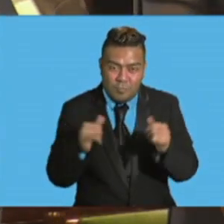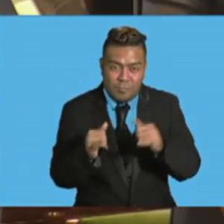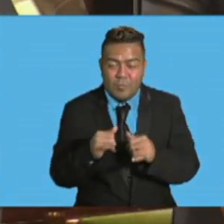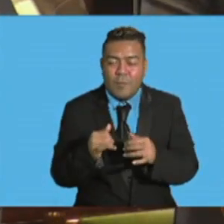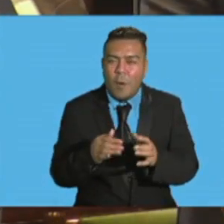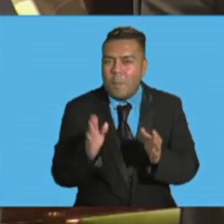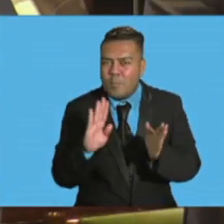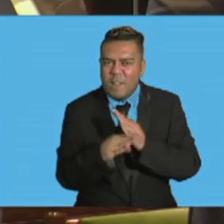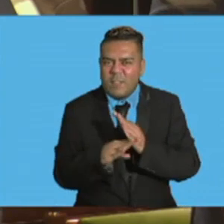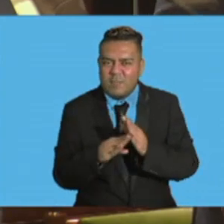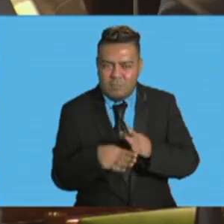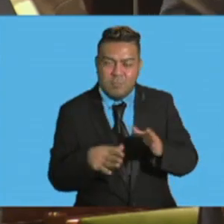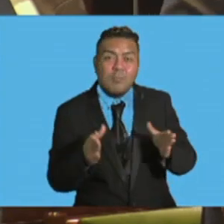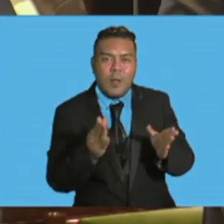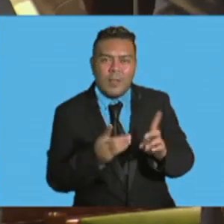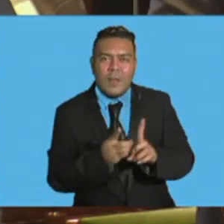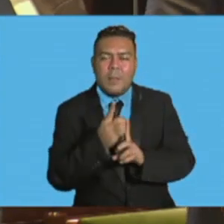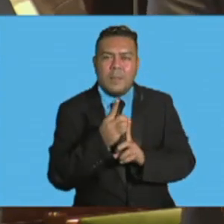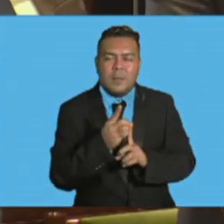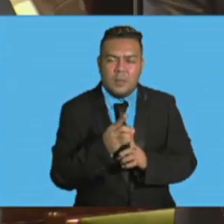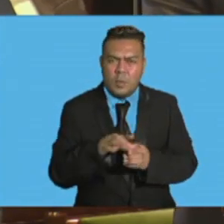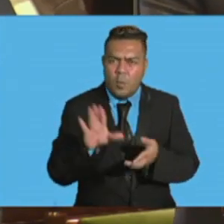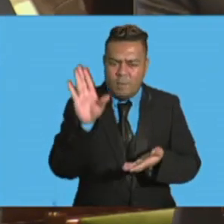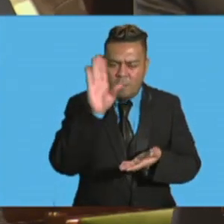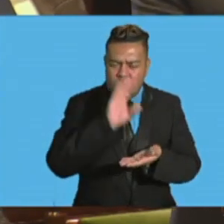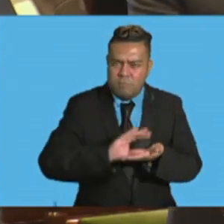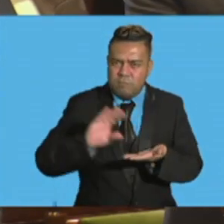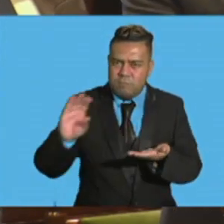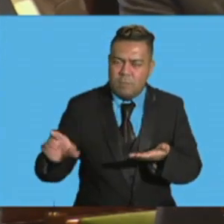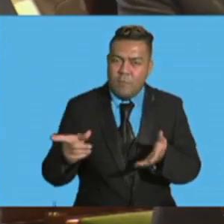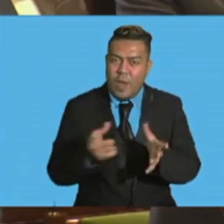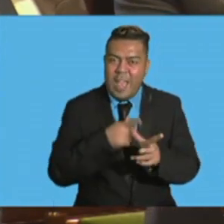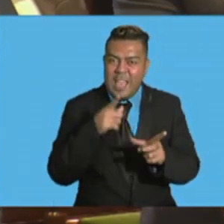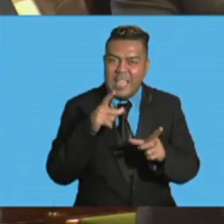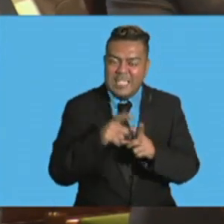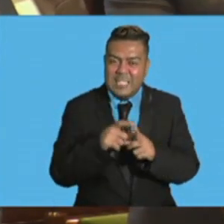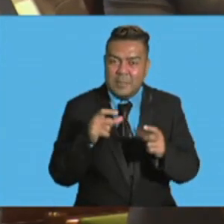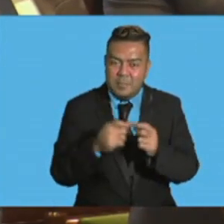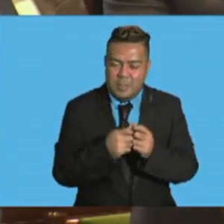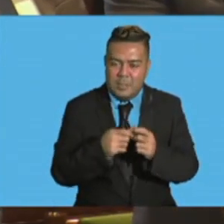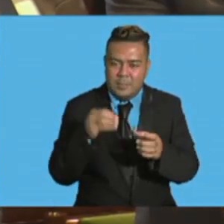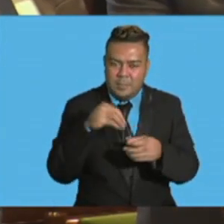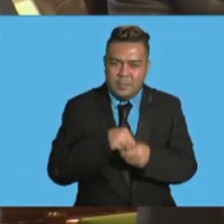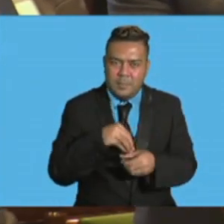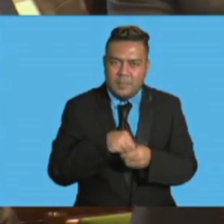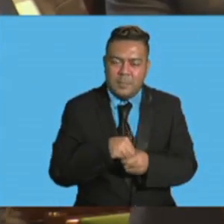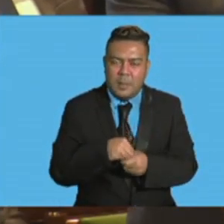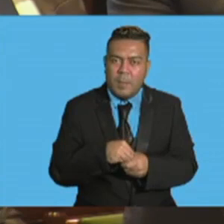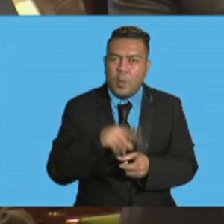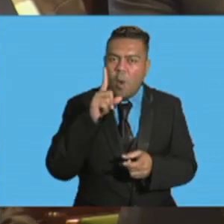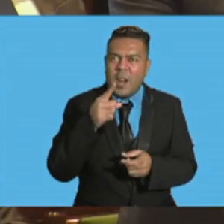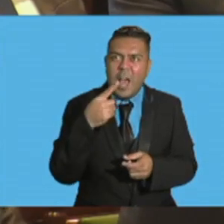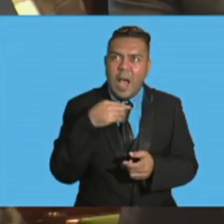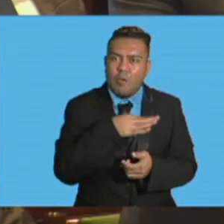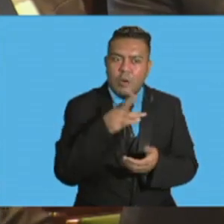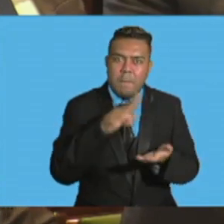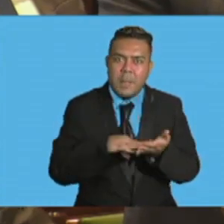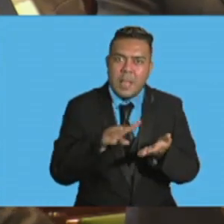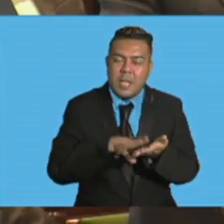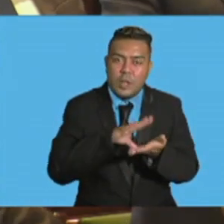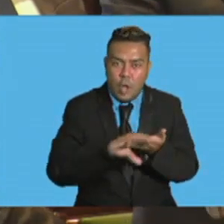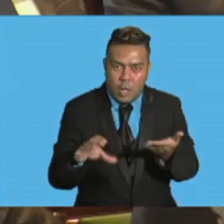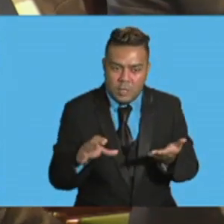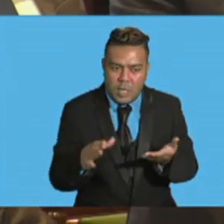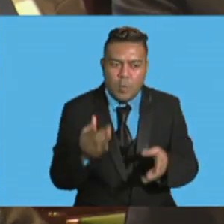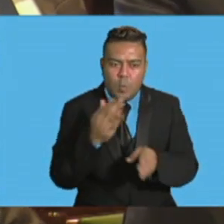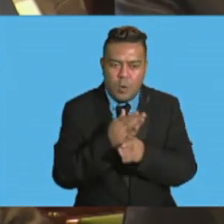And there has been a huge level of funds that have been allocated by the ADB in that respect, about $100 million, and they will work